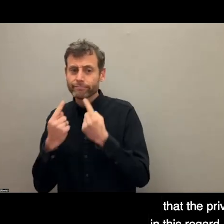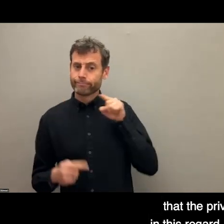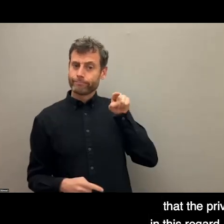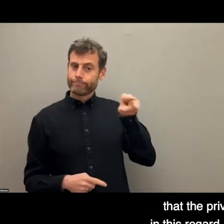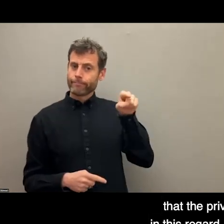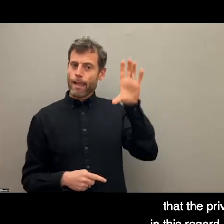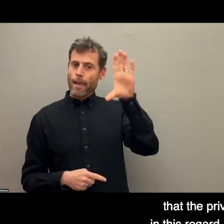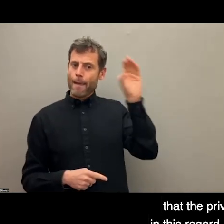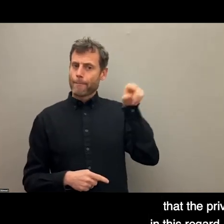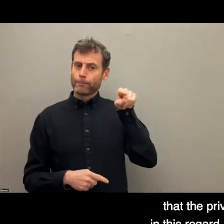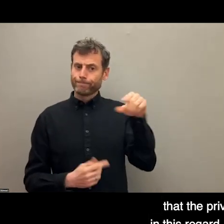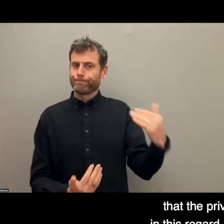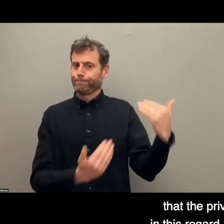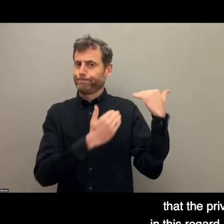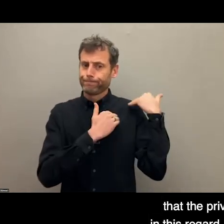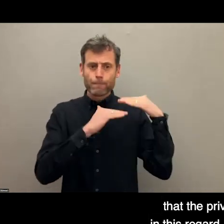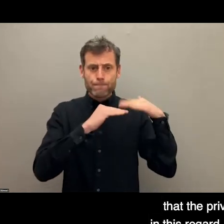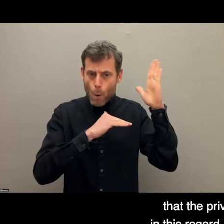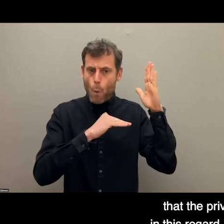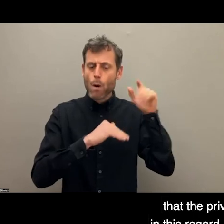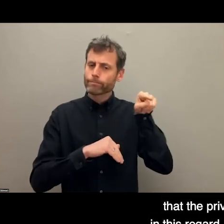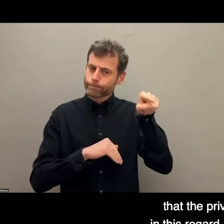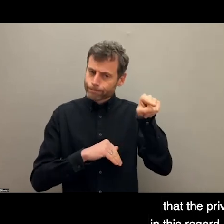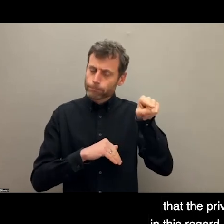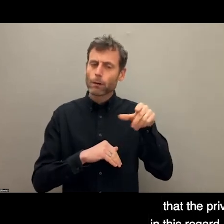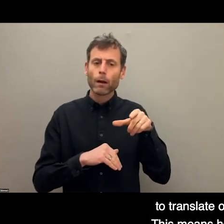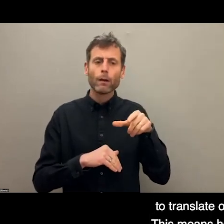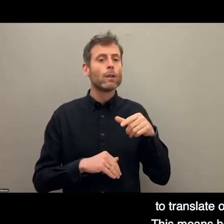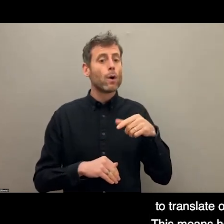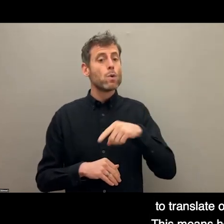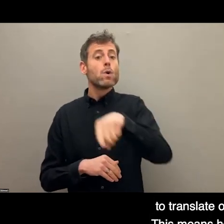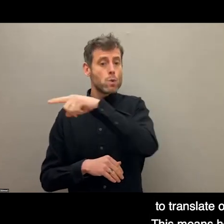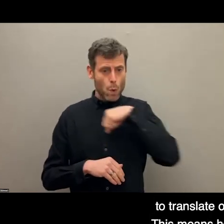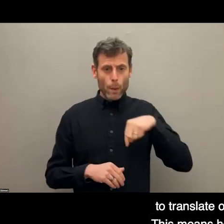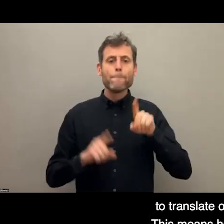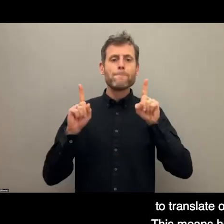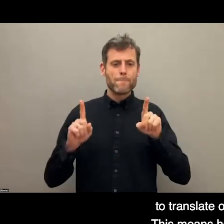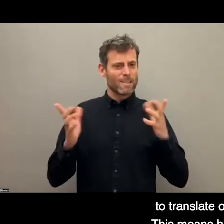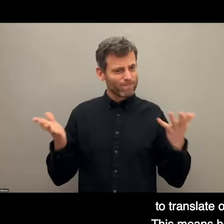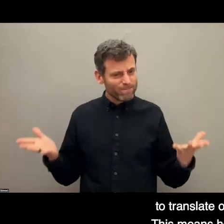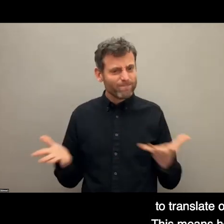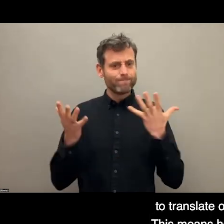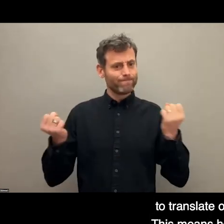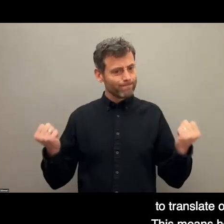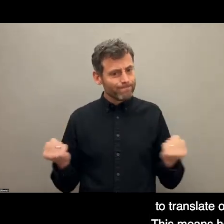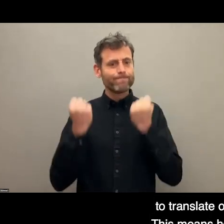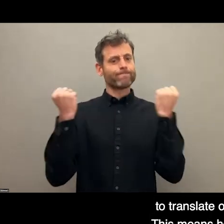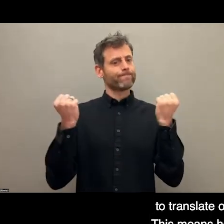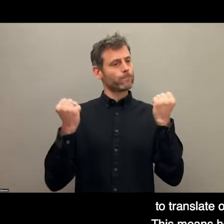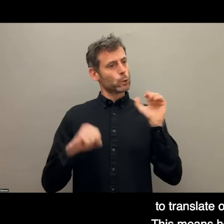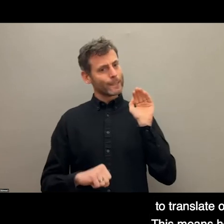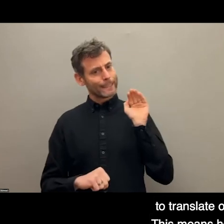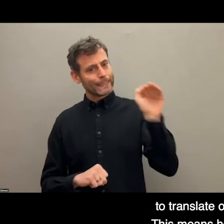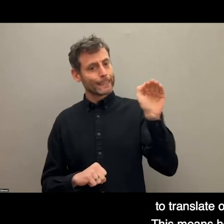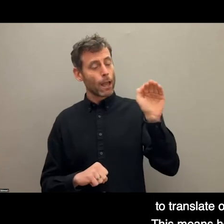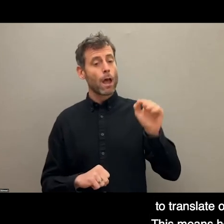this regard. We need to step up and we need to translate our goals and principles to